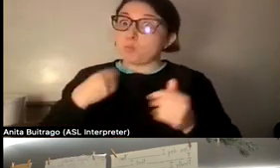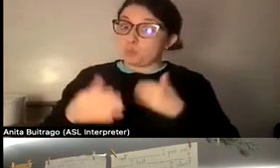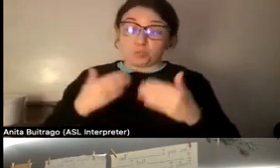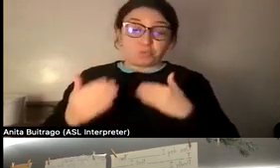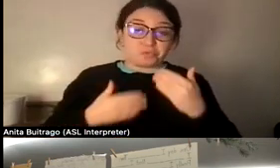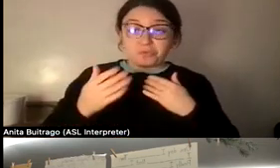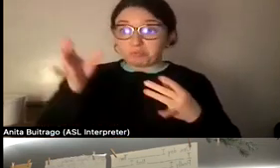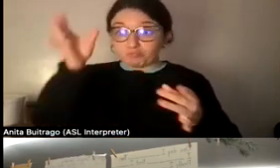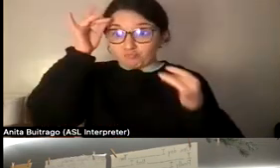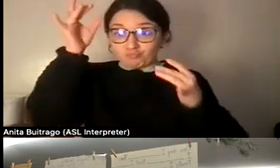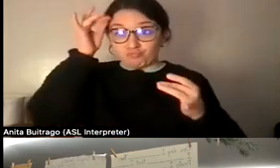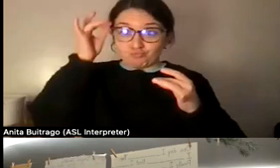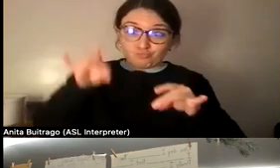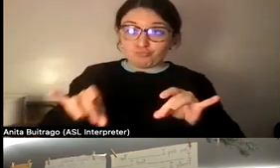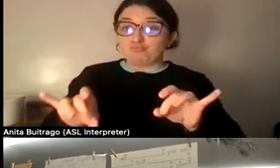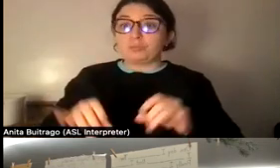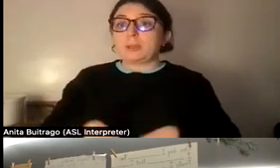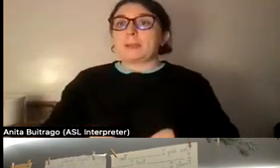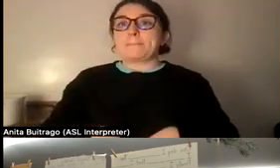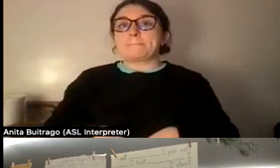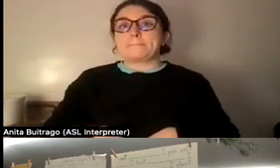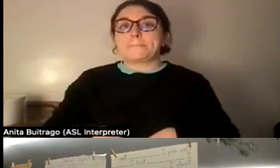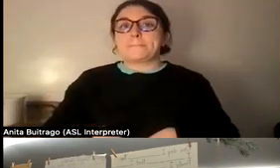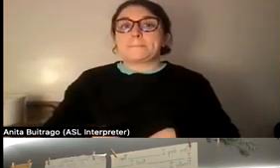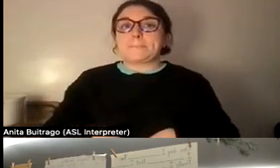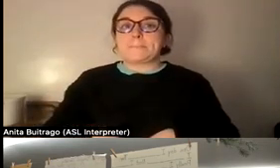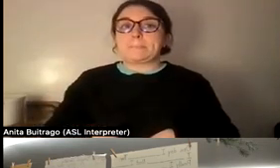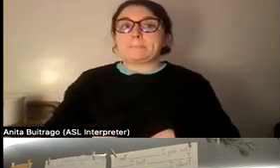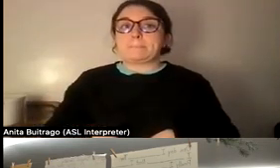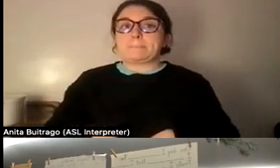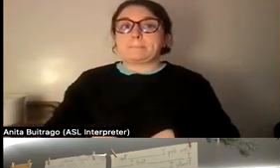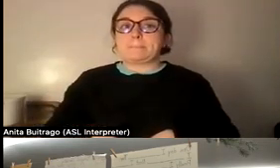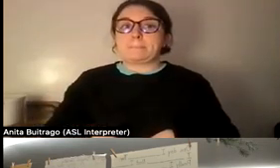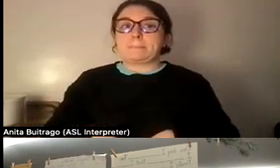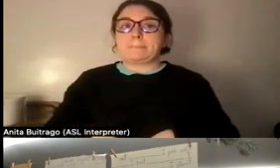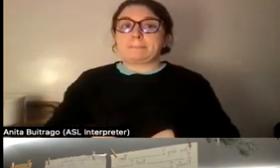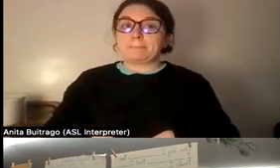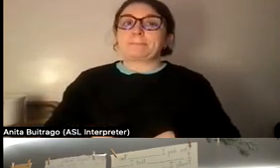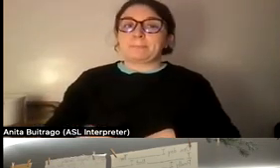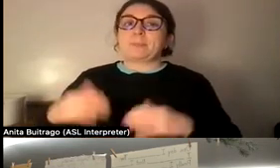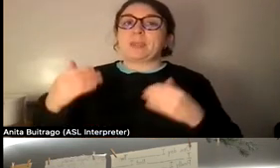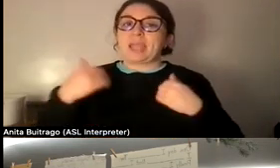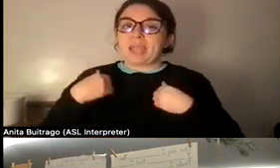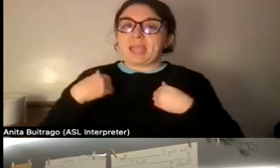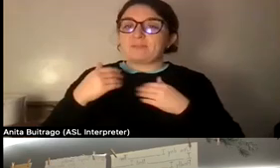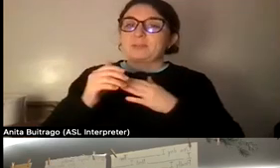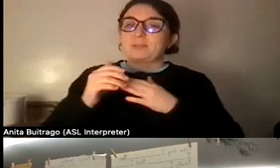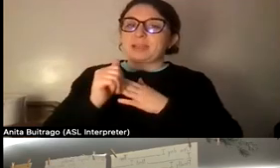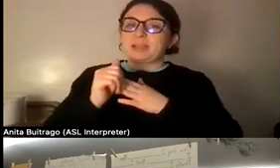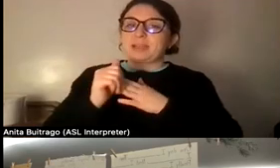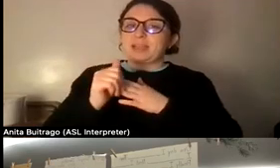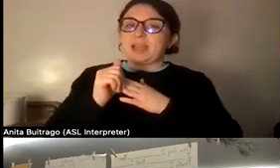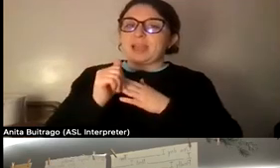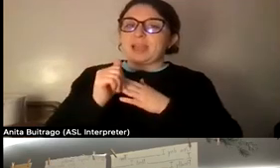This all guides instruction. We do have some real readers in here right now, families with real readers, but